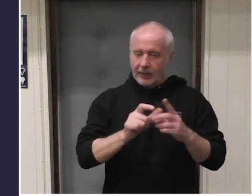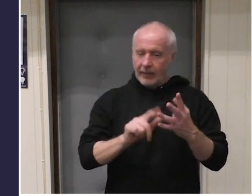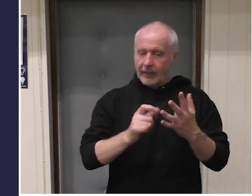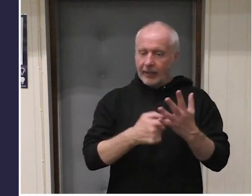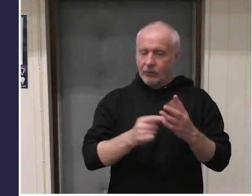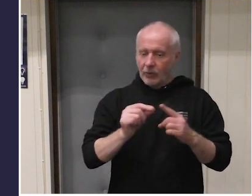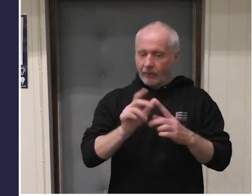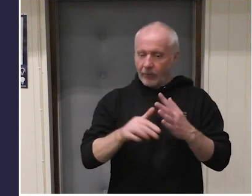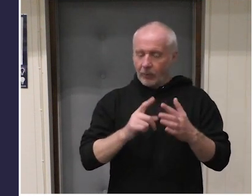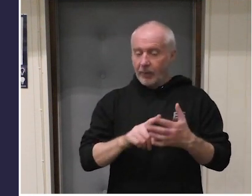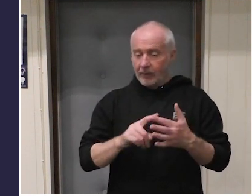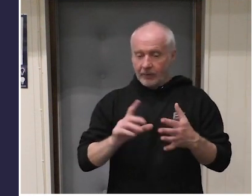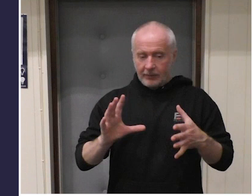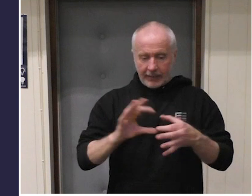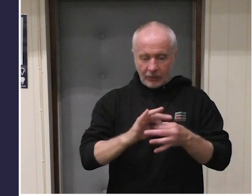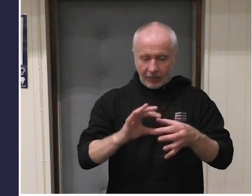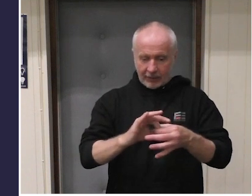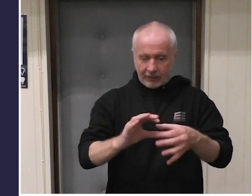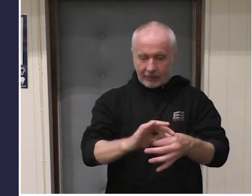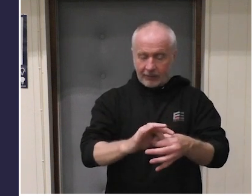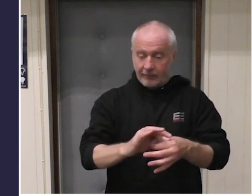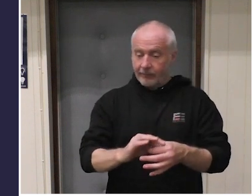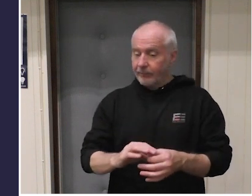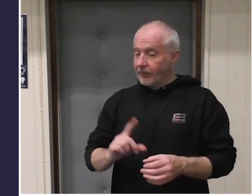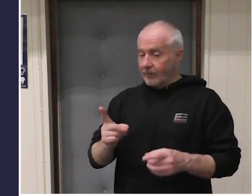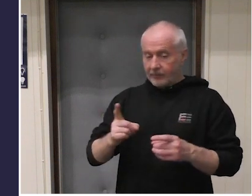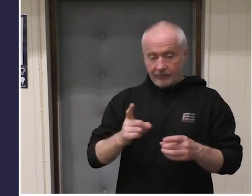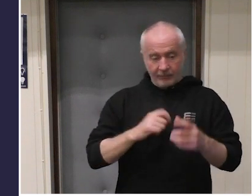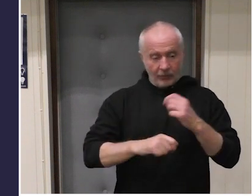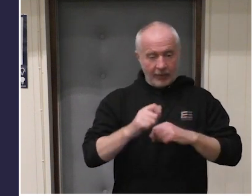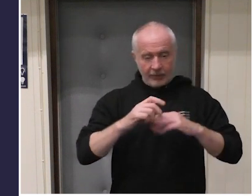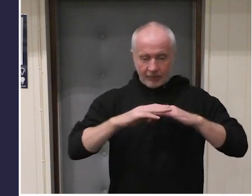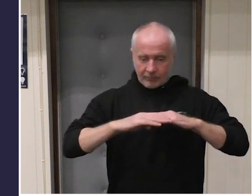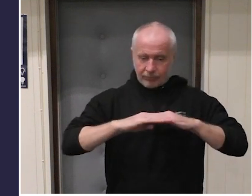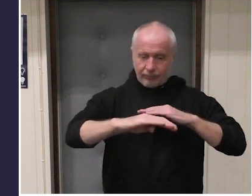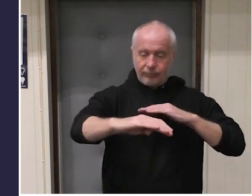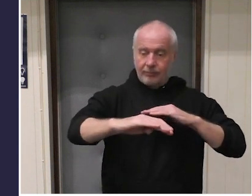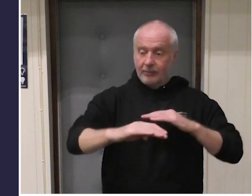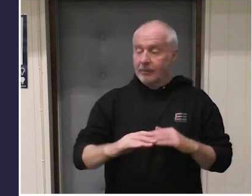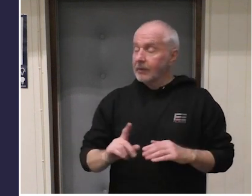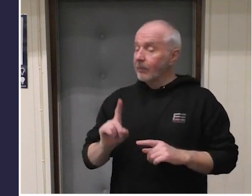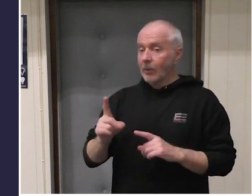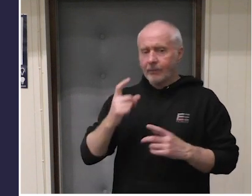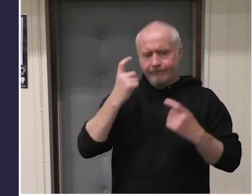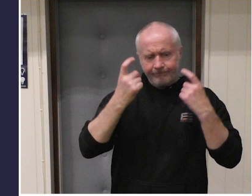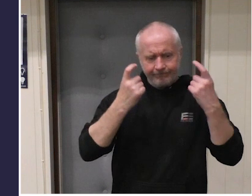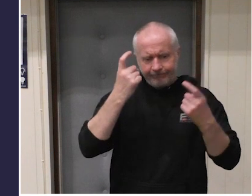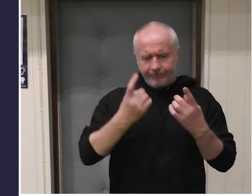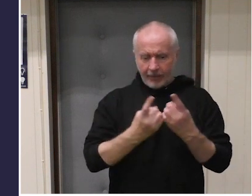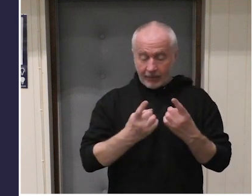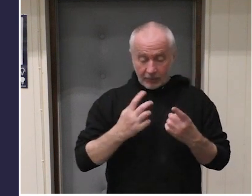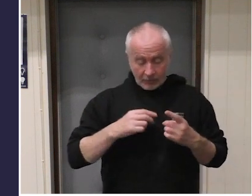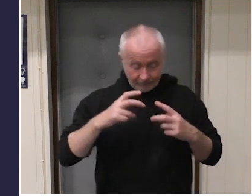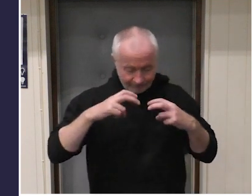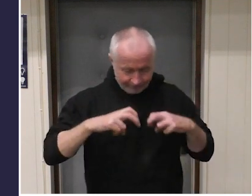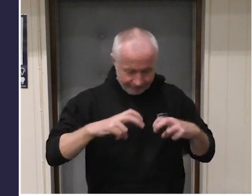right? But there's a curious thing. So if you actually look at the stability of proteins